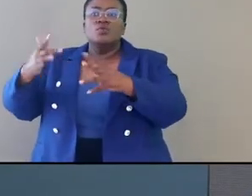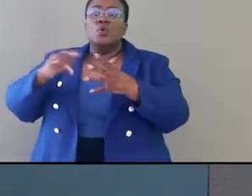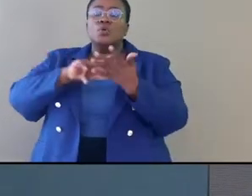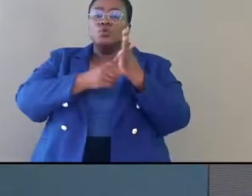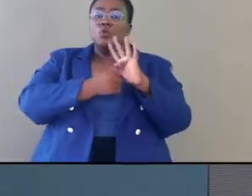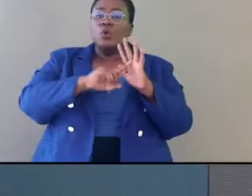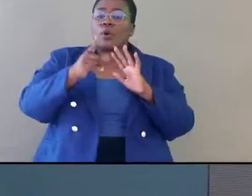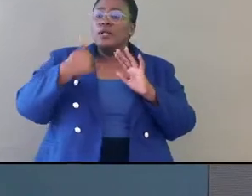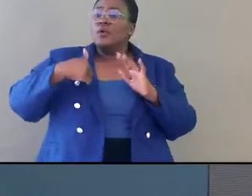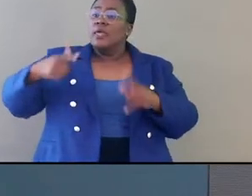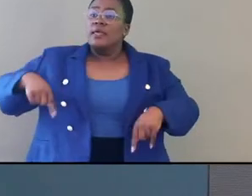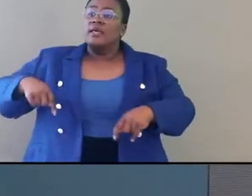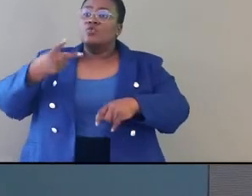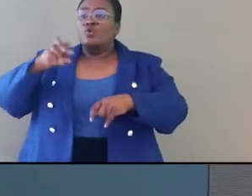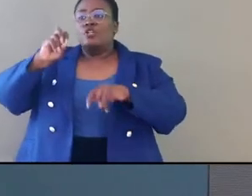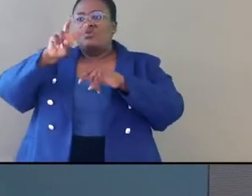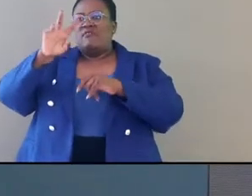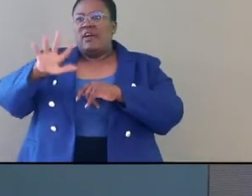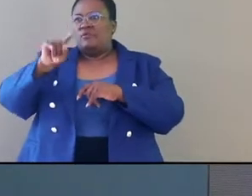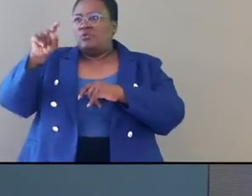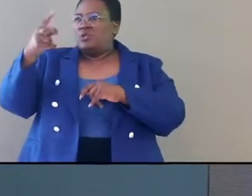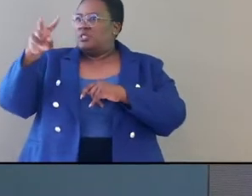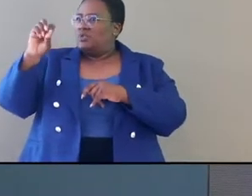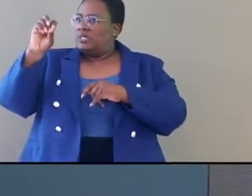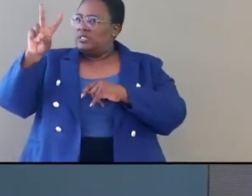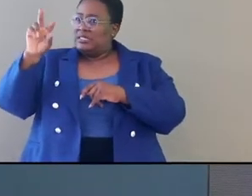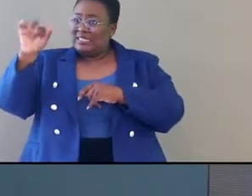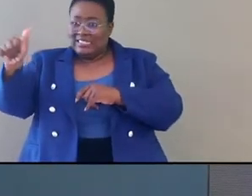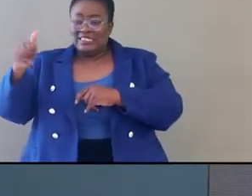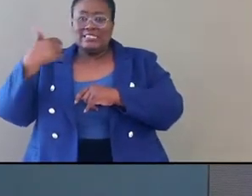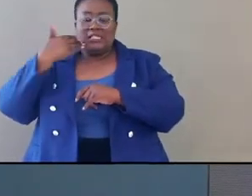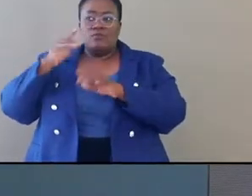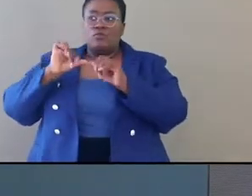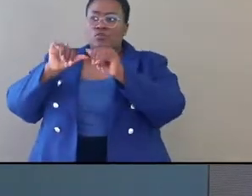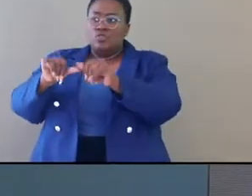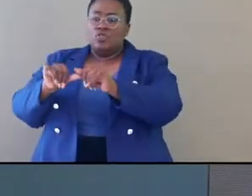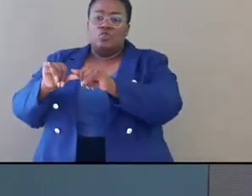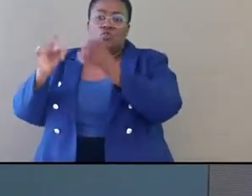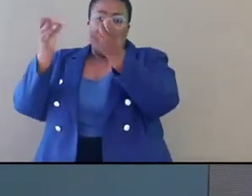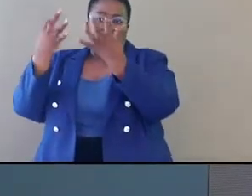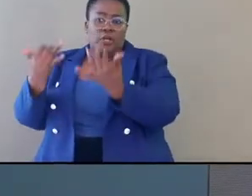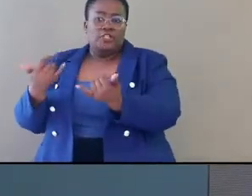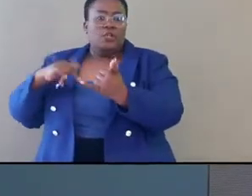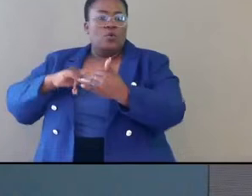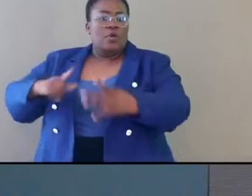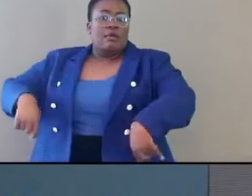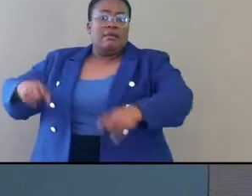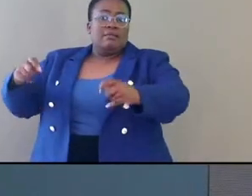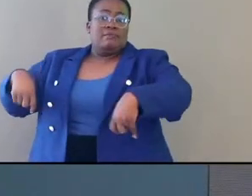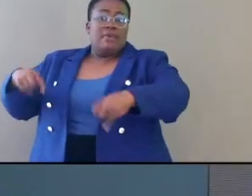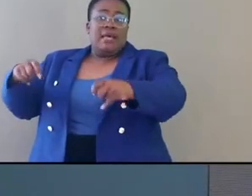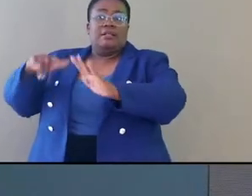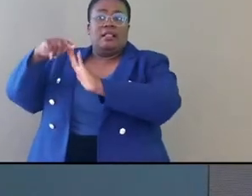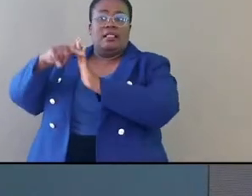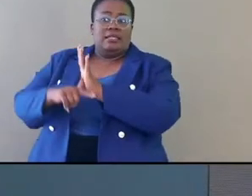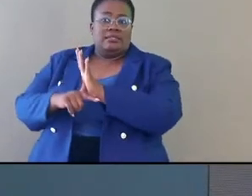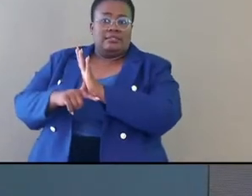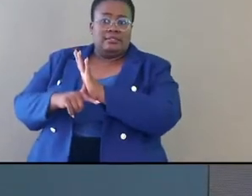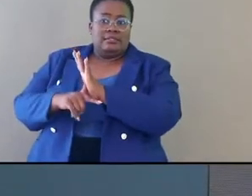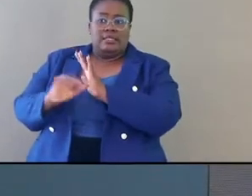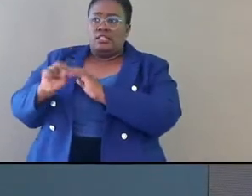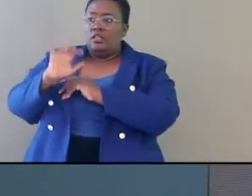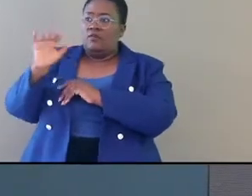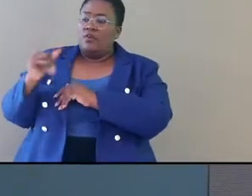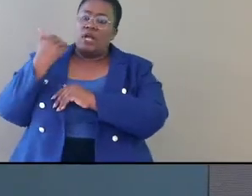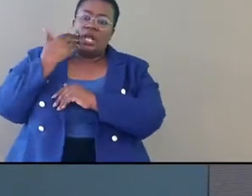going to be spending in 2025-26 if we continue on the budget 2023 we'll be spending more or less per South African than we